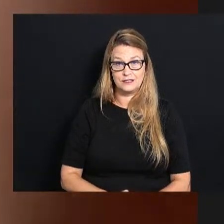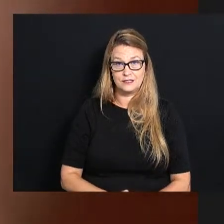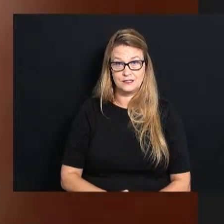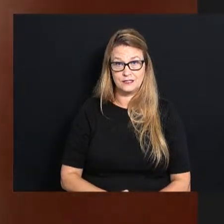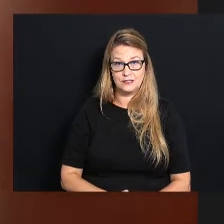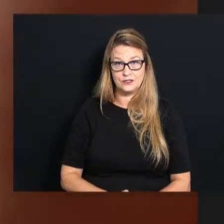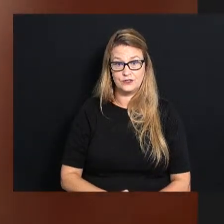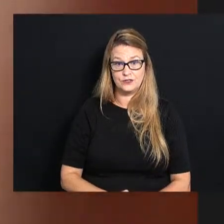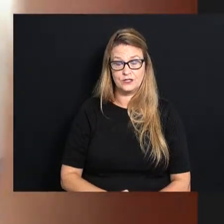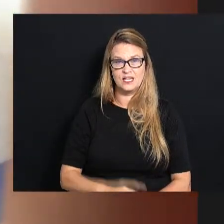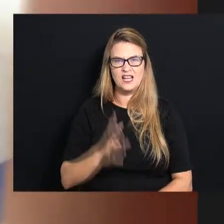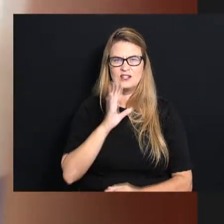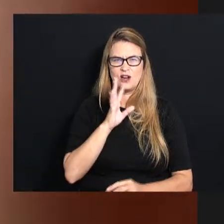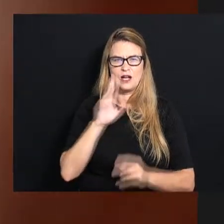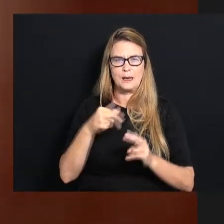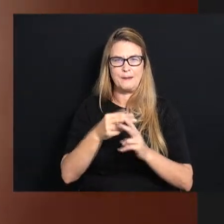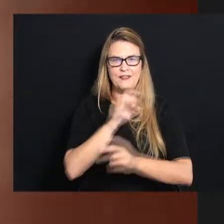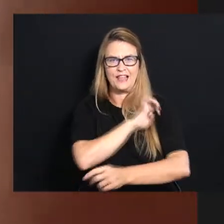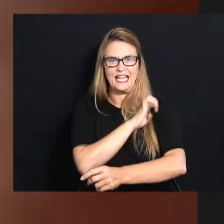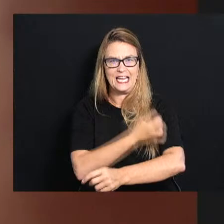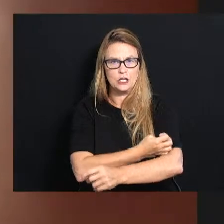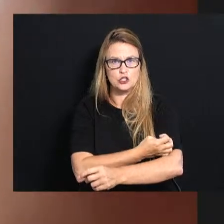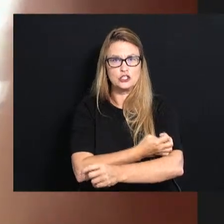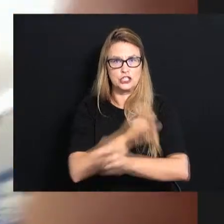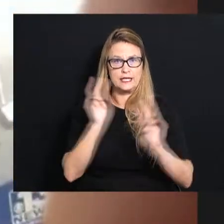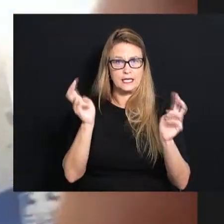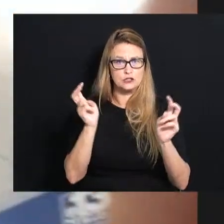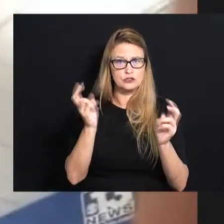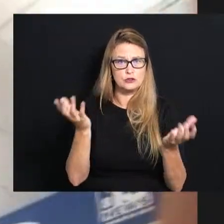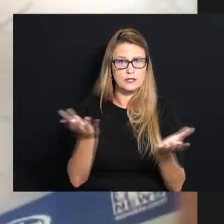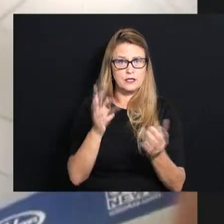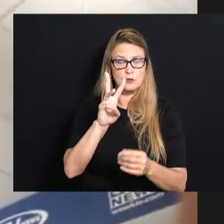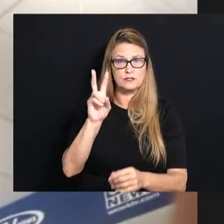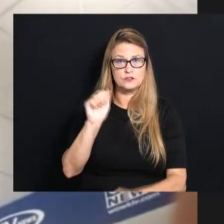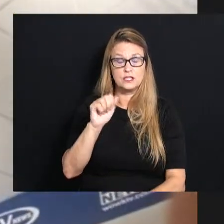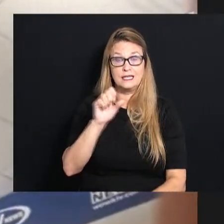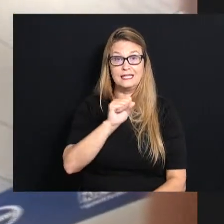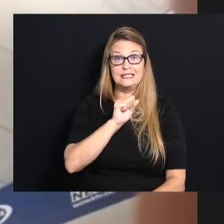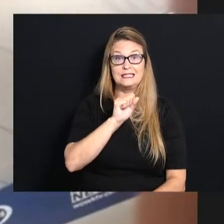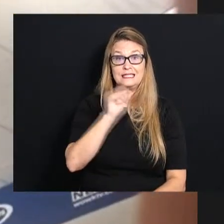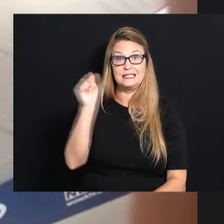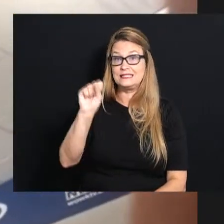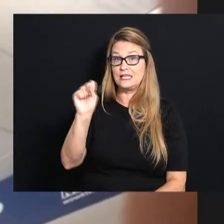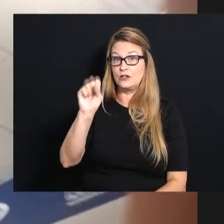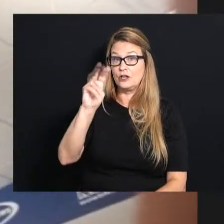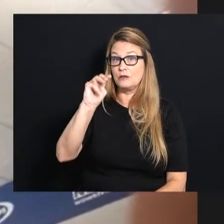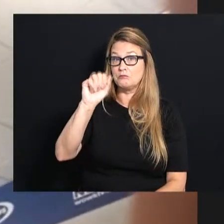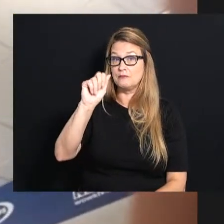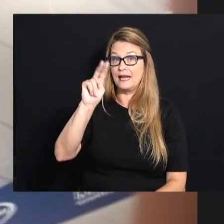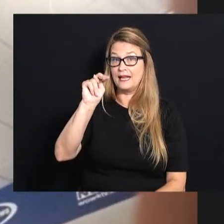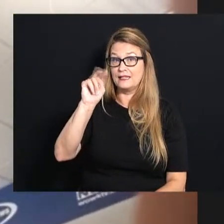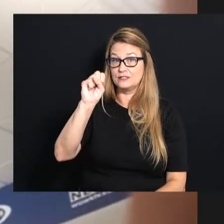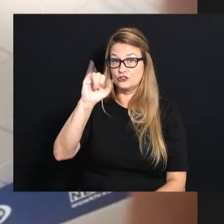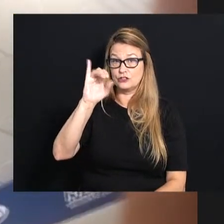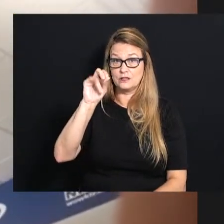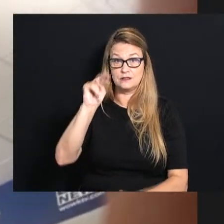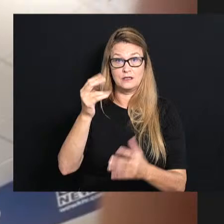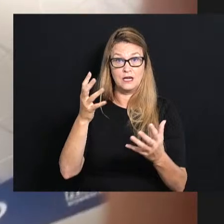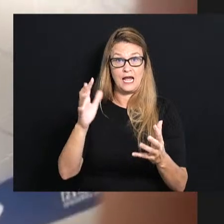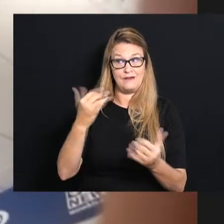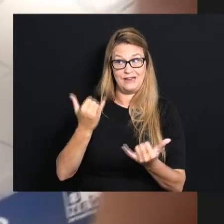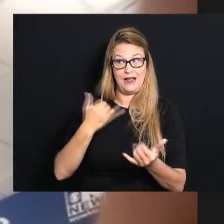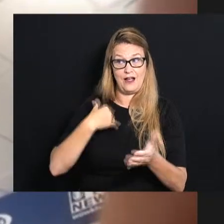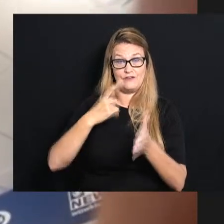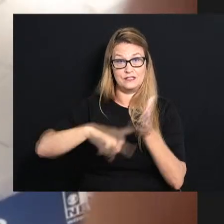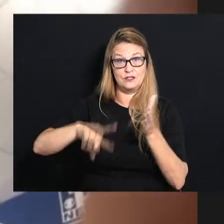the energy prices and so forth, because as you know, Senator Manchin has come under a lot of criticism he was going to oppose the